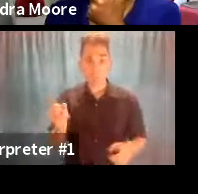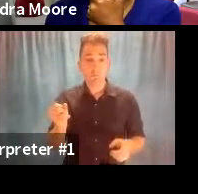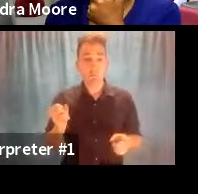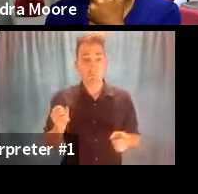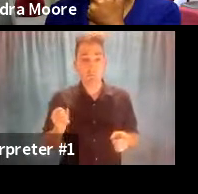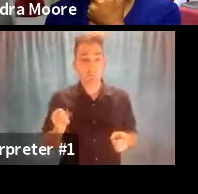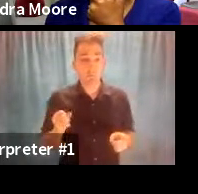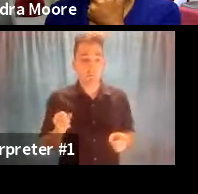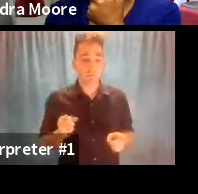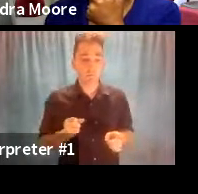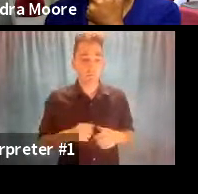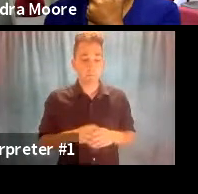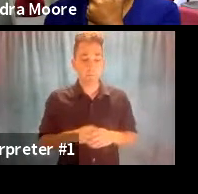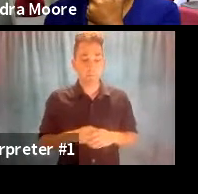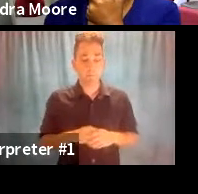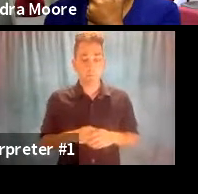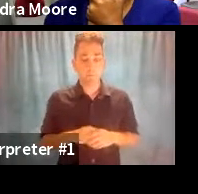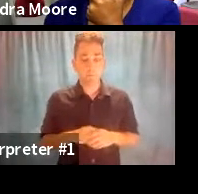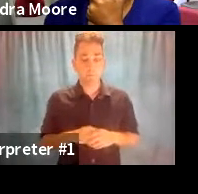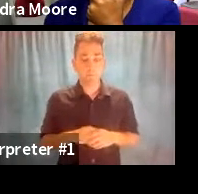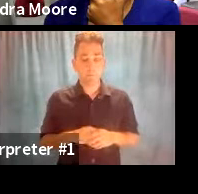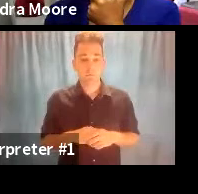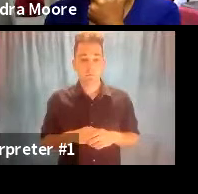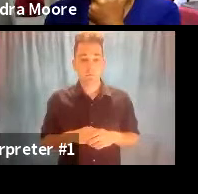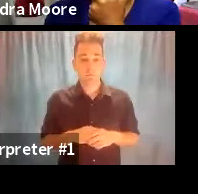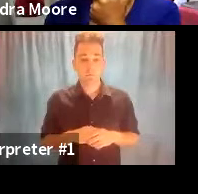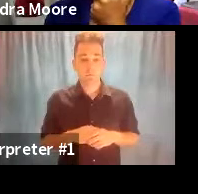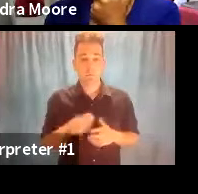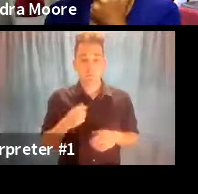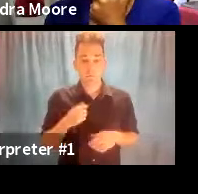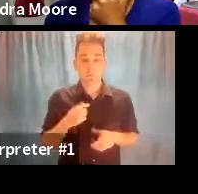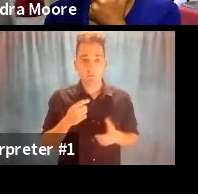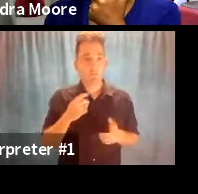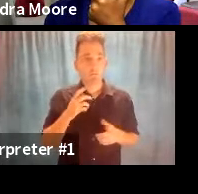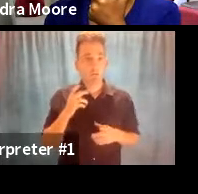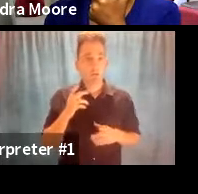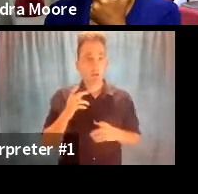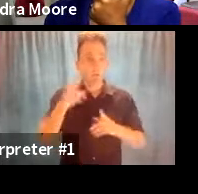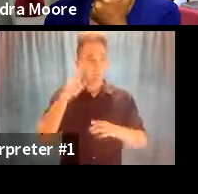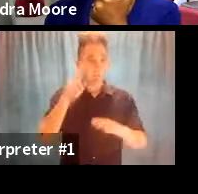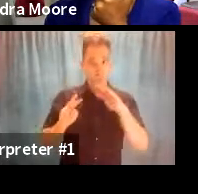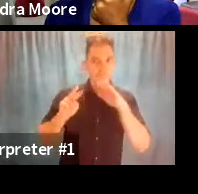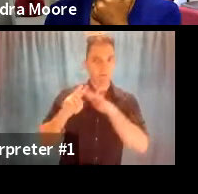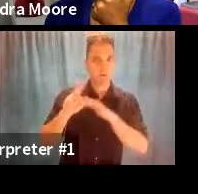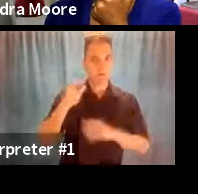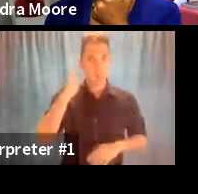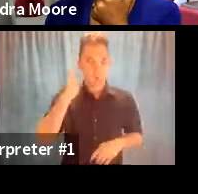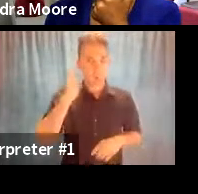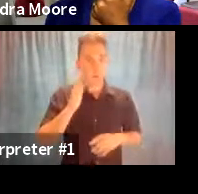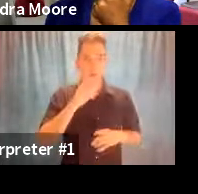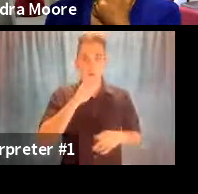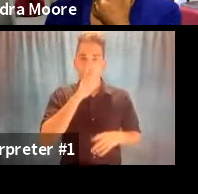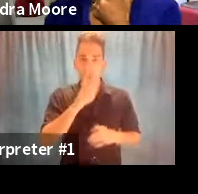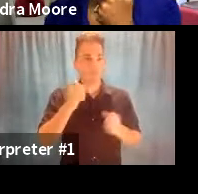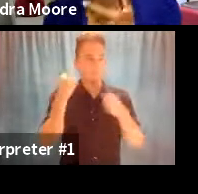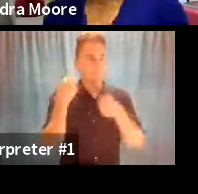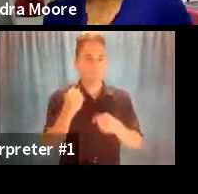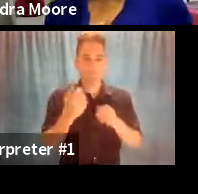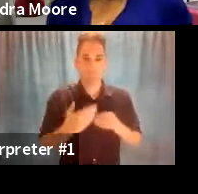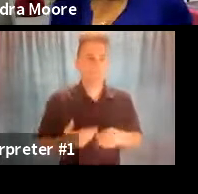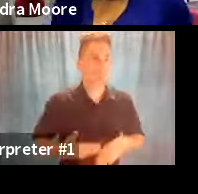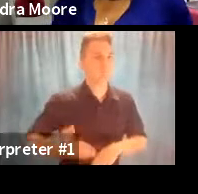lift. So we believe that there's going to be a fairly large increase in demand for legal assistance. And we hope that this becomes a down payment